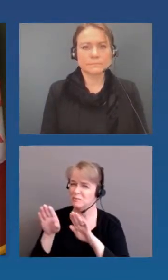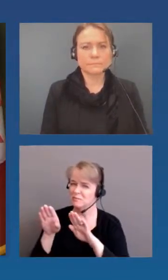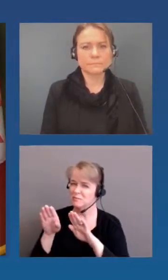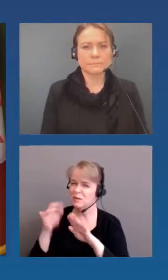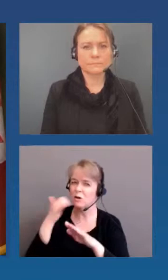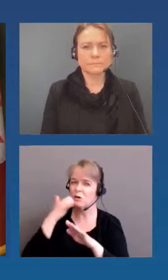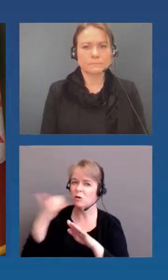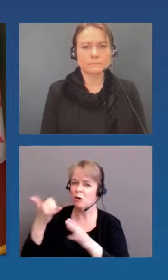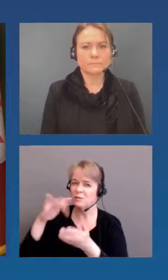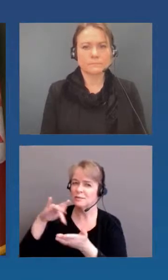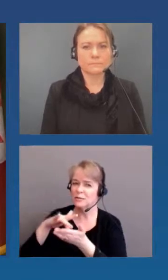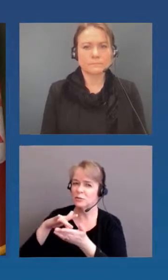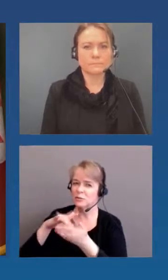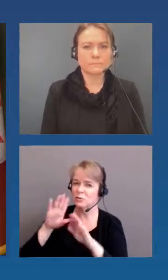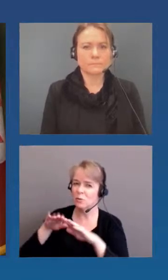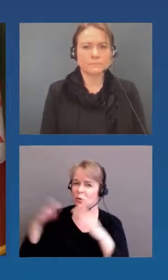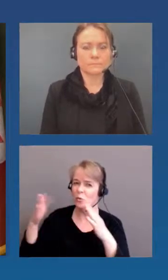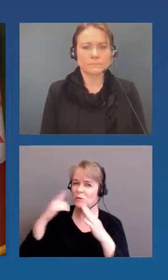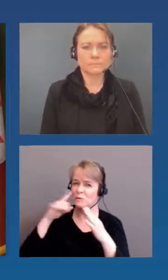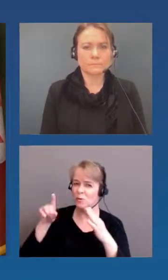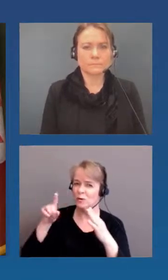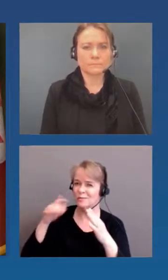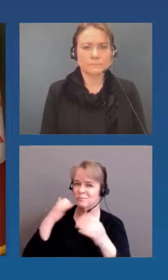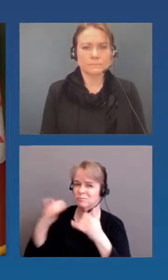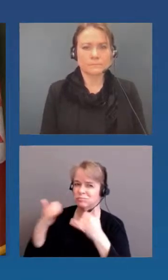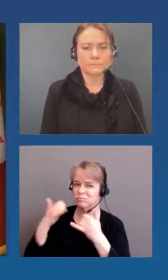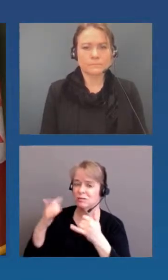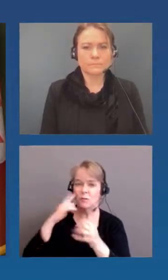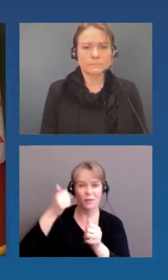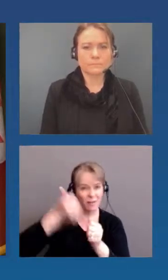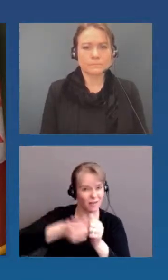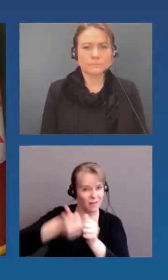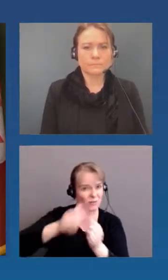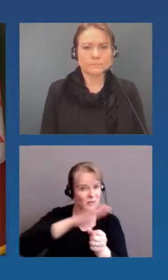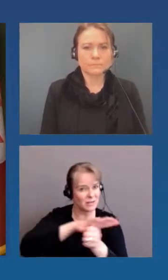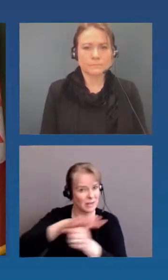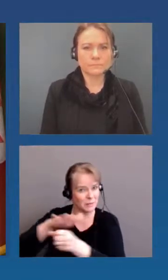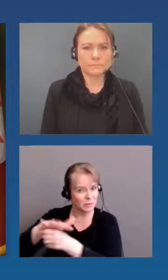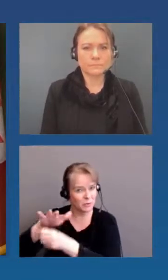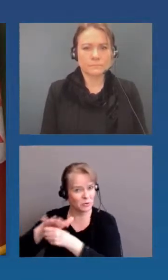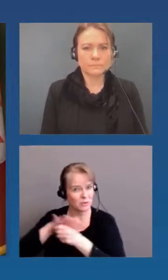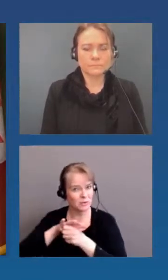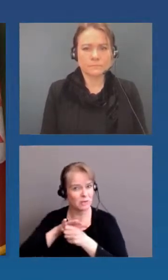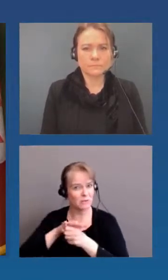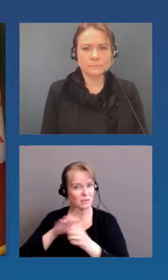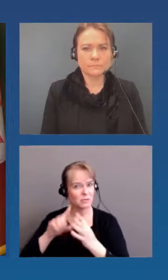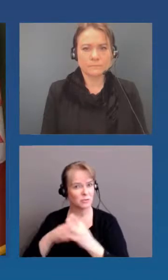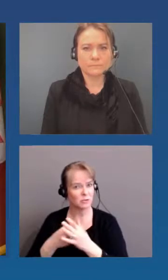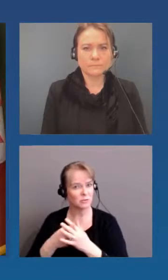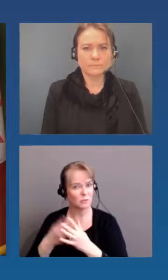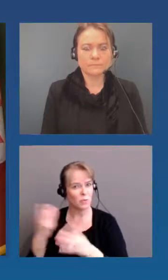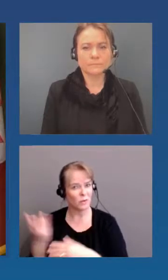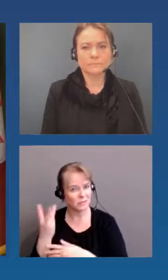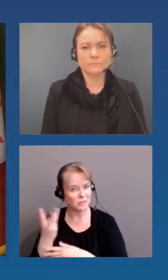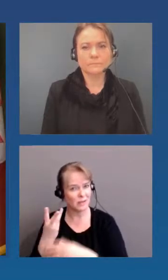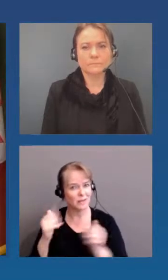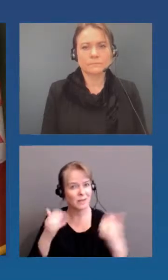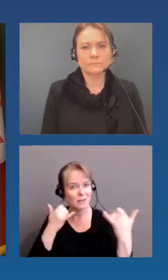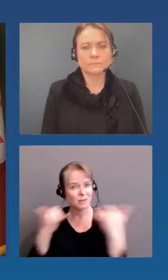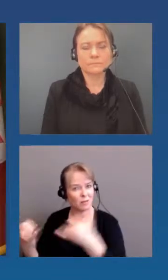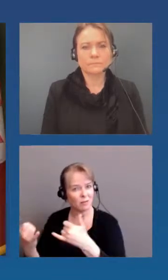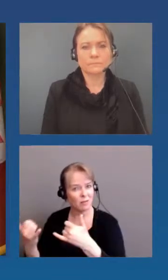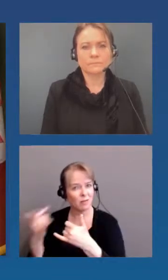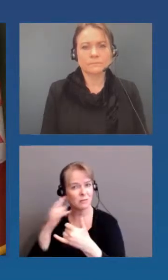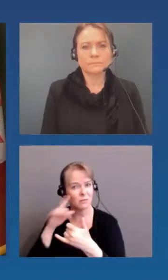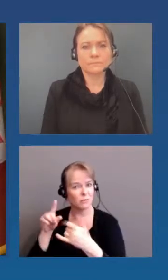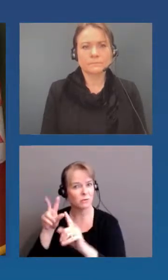for bookings to everyone, to every neighborhood as of Wednesday? And how will you deal with the